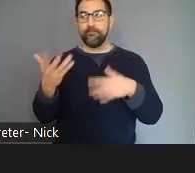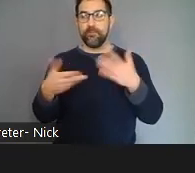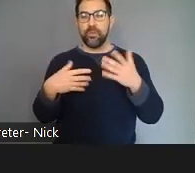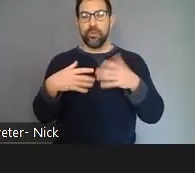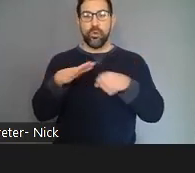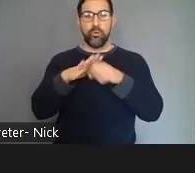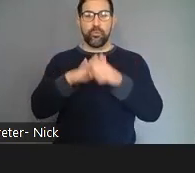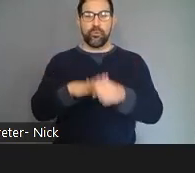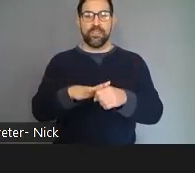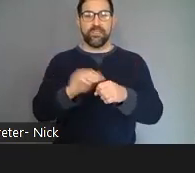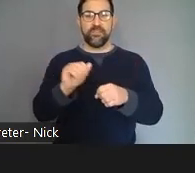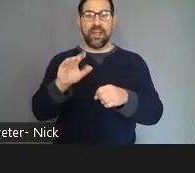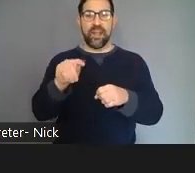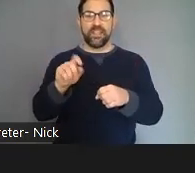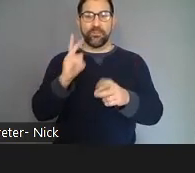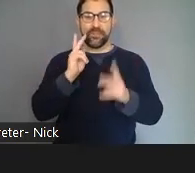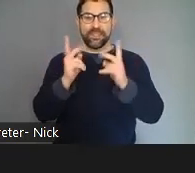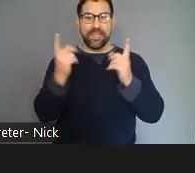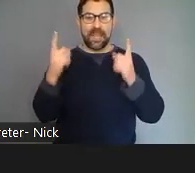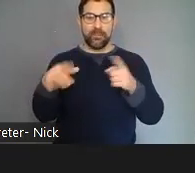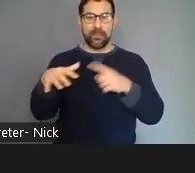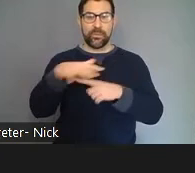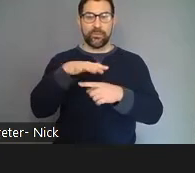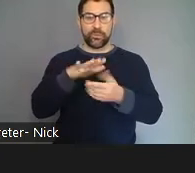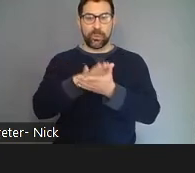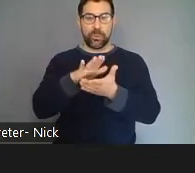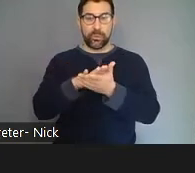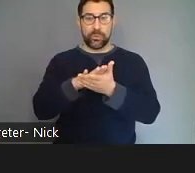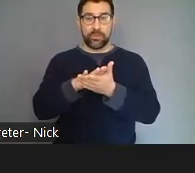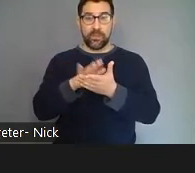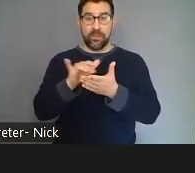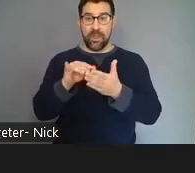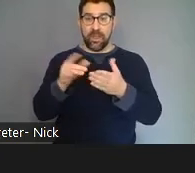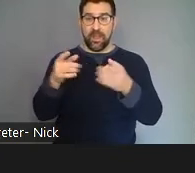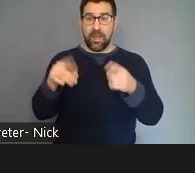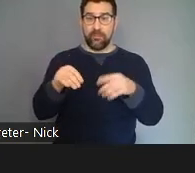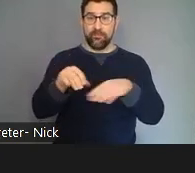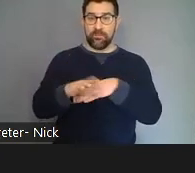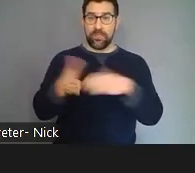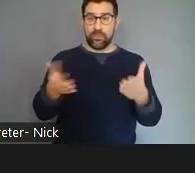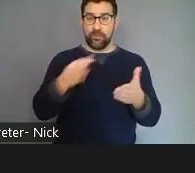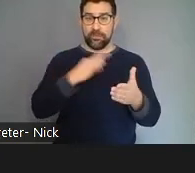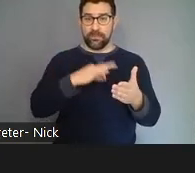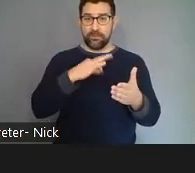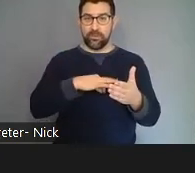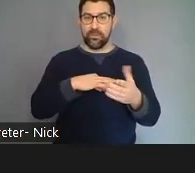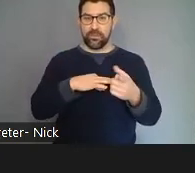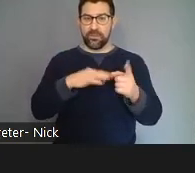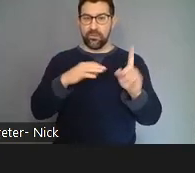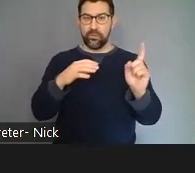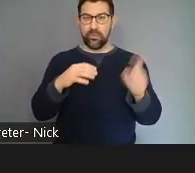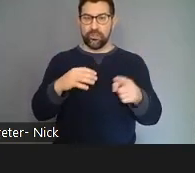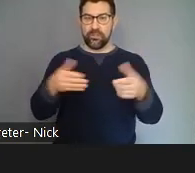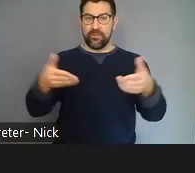repressive acts that we see playing out in schools where you are, you know, also are playing out here in Pittsburgh. So this question is inviting you